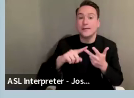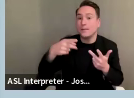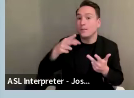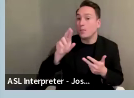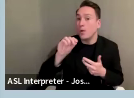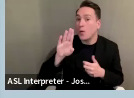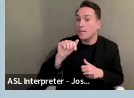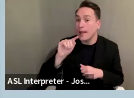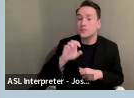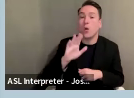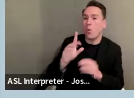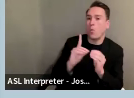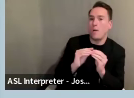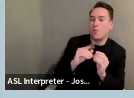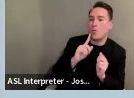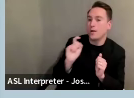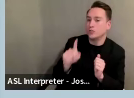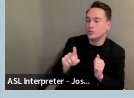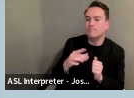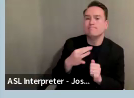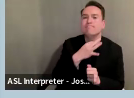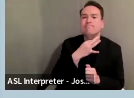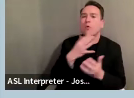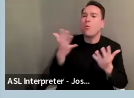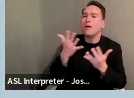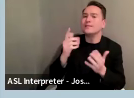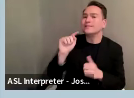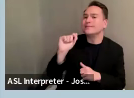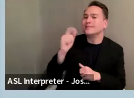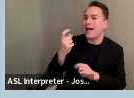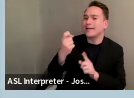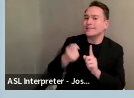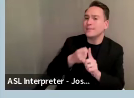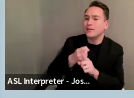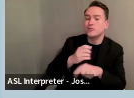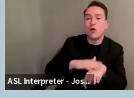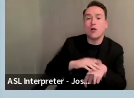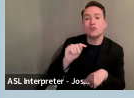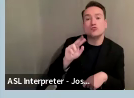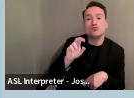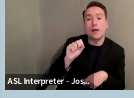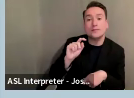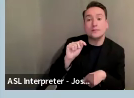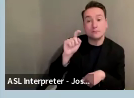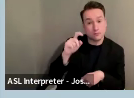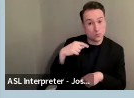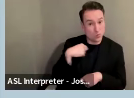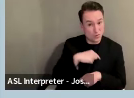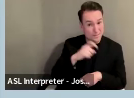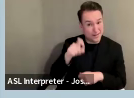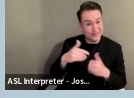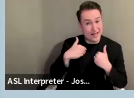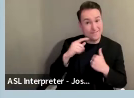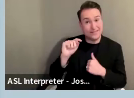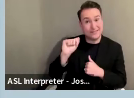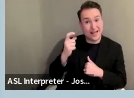probate? Go One ahead. more question here. Mhm. Asking what is the tax implication on a trust? Do we need a tax